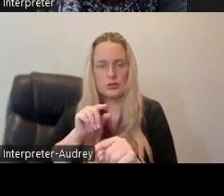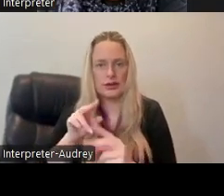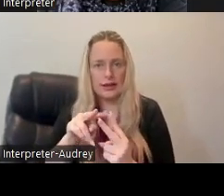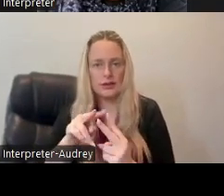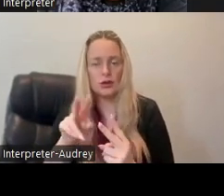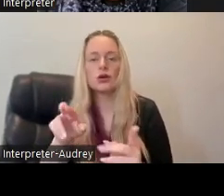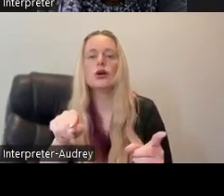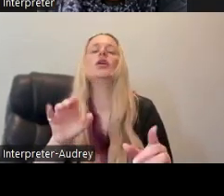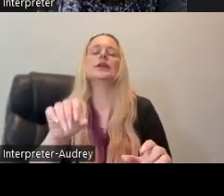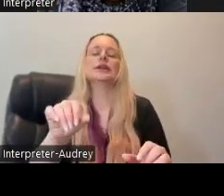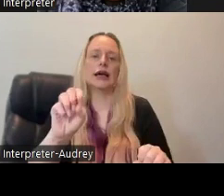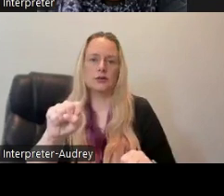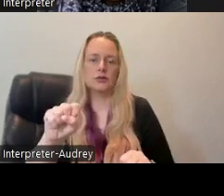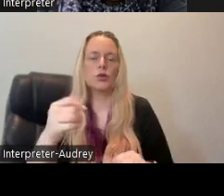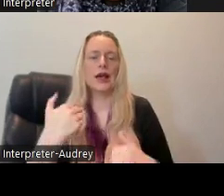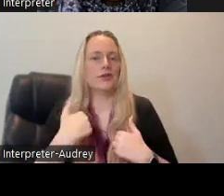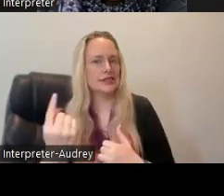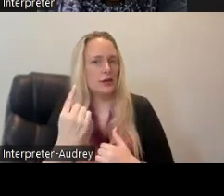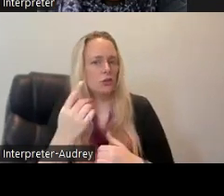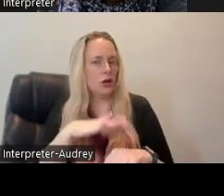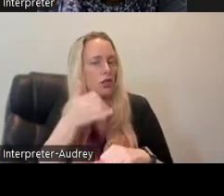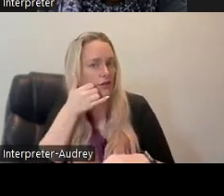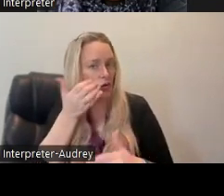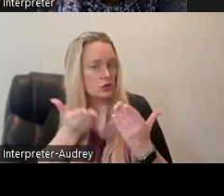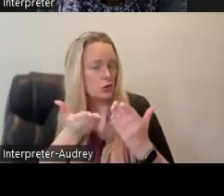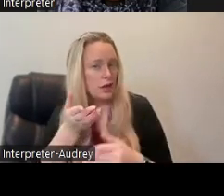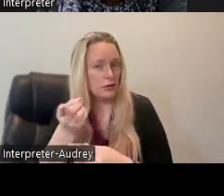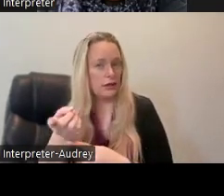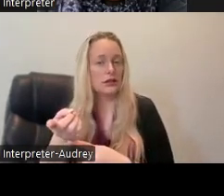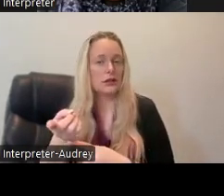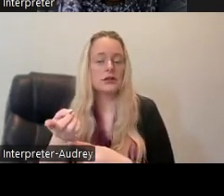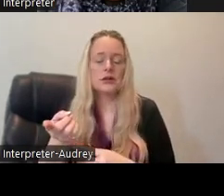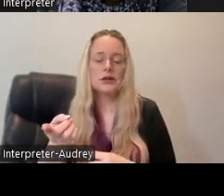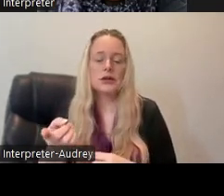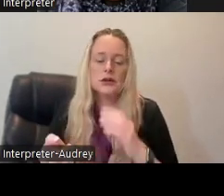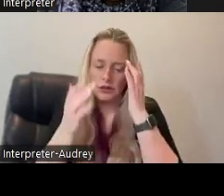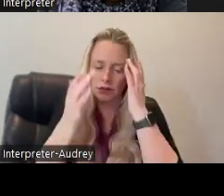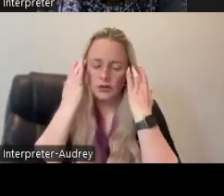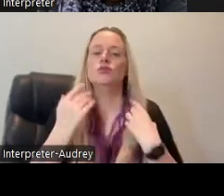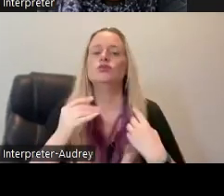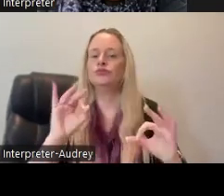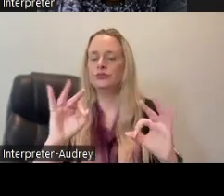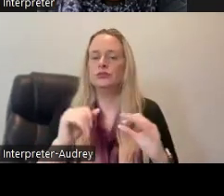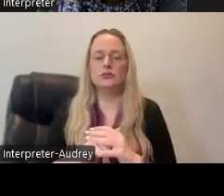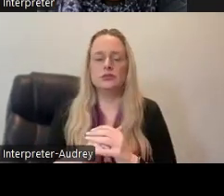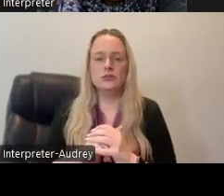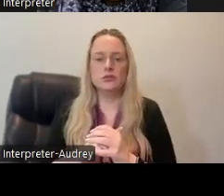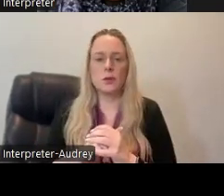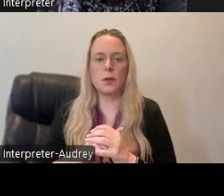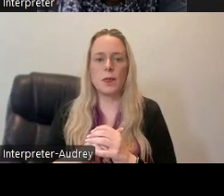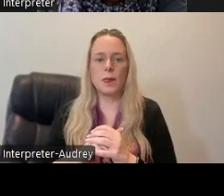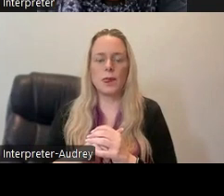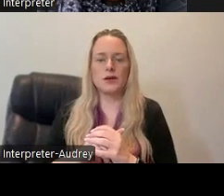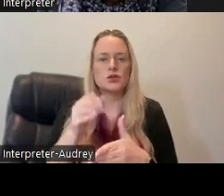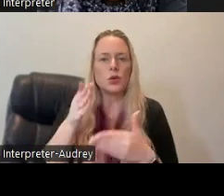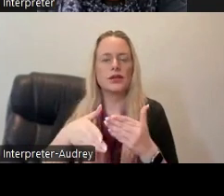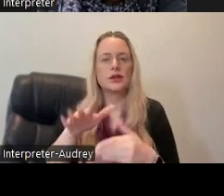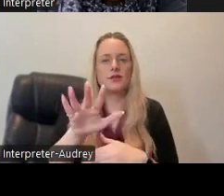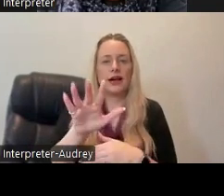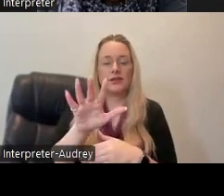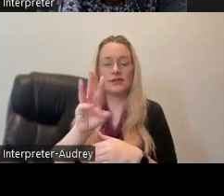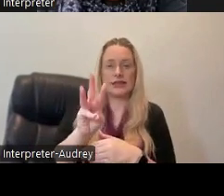we have somebody on the phone that might be that individual. Excellent. This is ending in